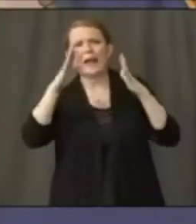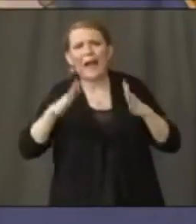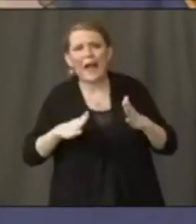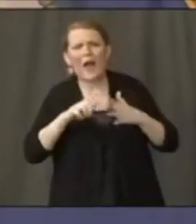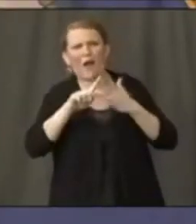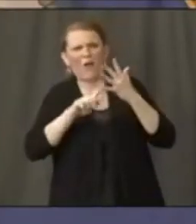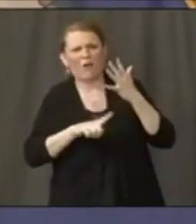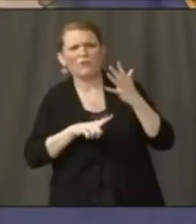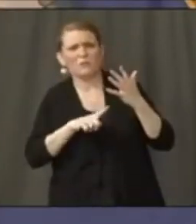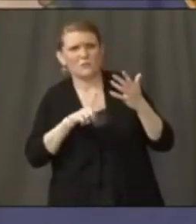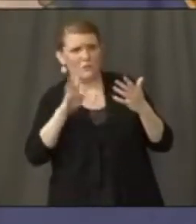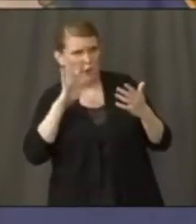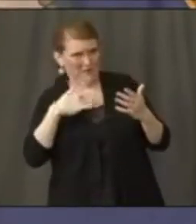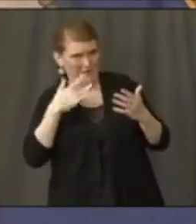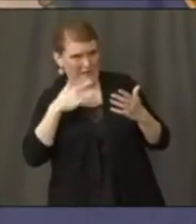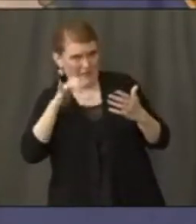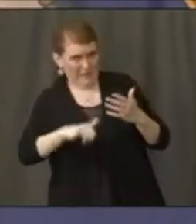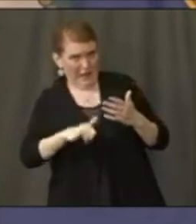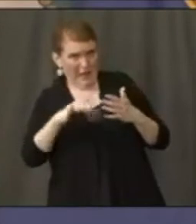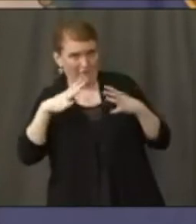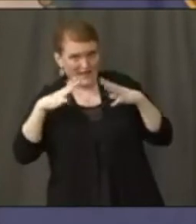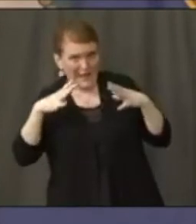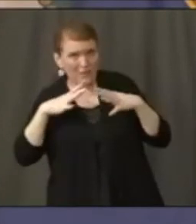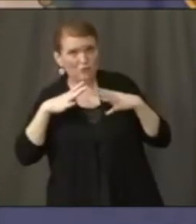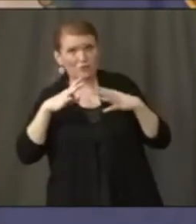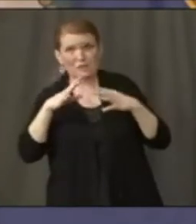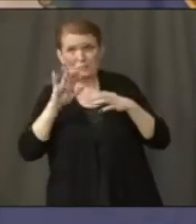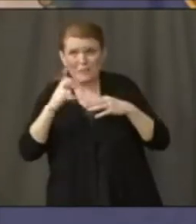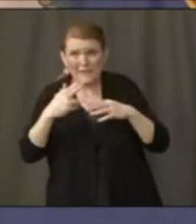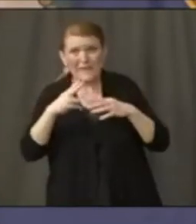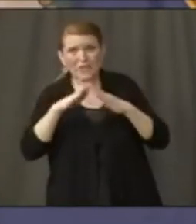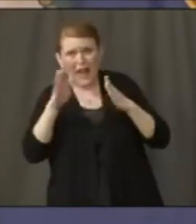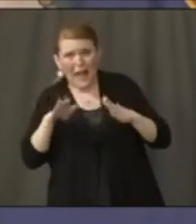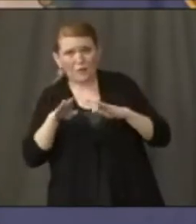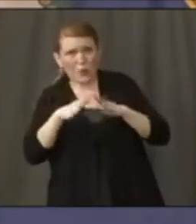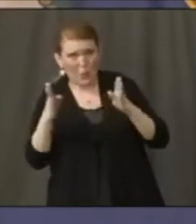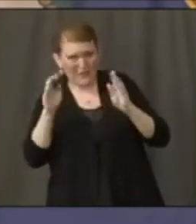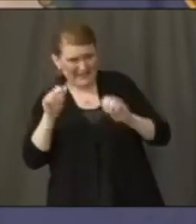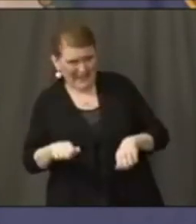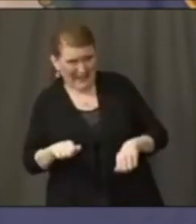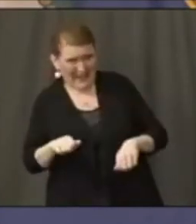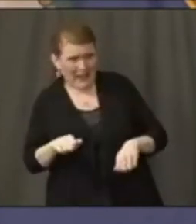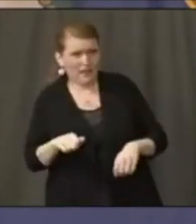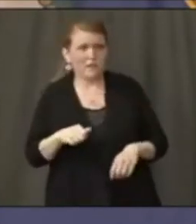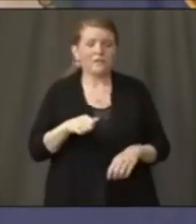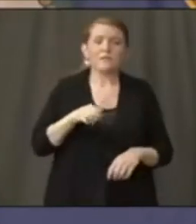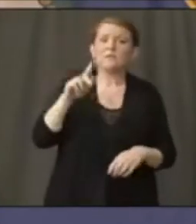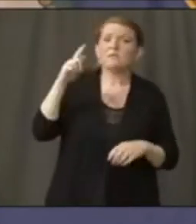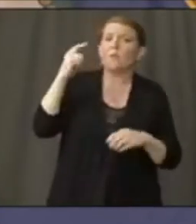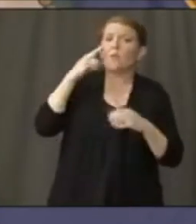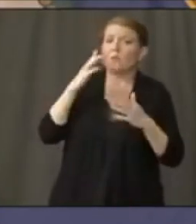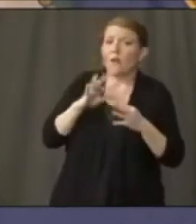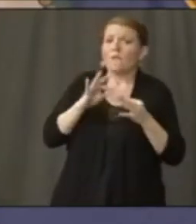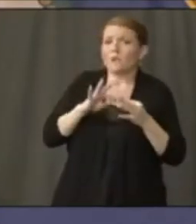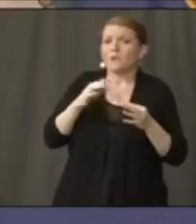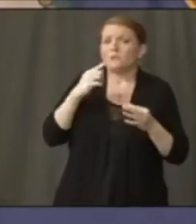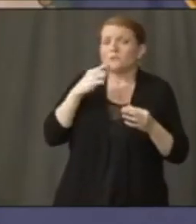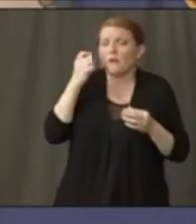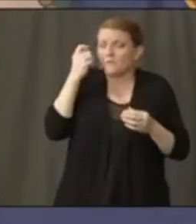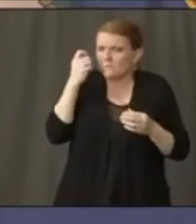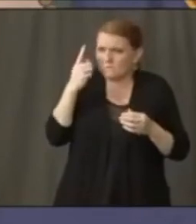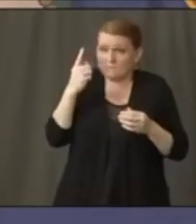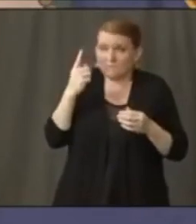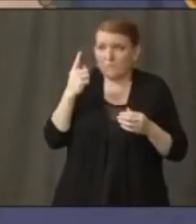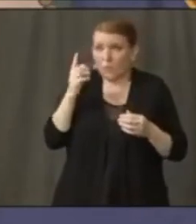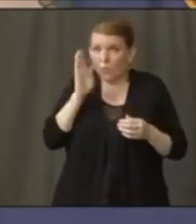Obviously, we did what we did with the hotels and the short-term rentals. Again, like we talked about with the casinos, we didn't want a